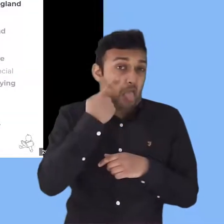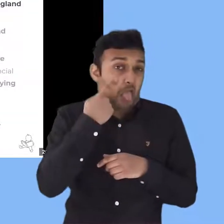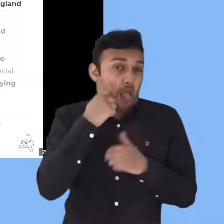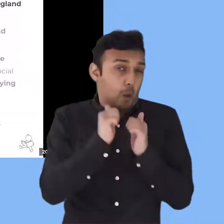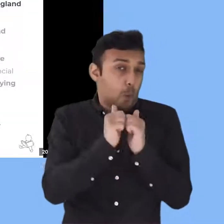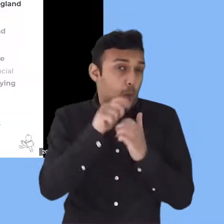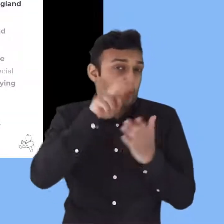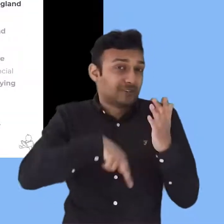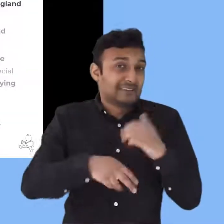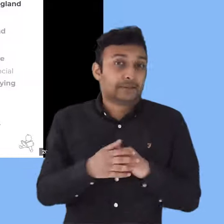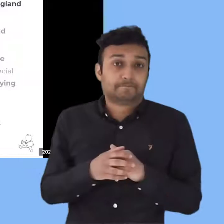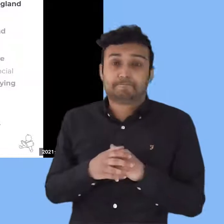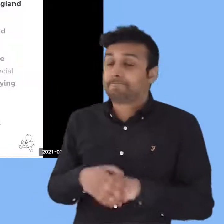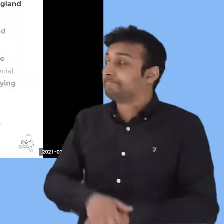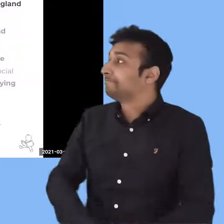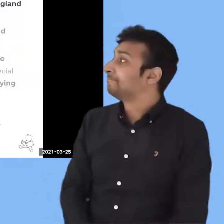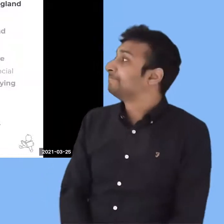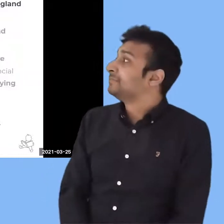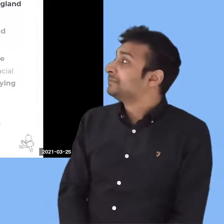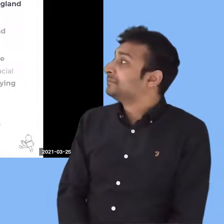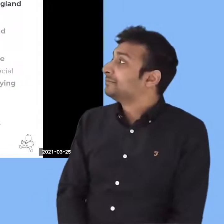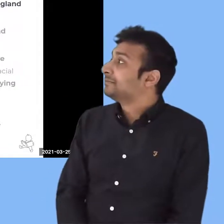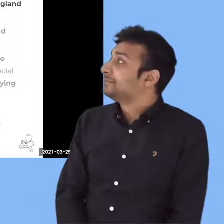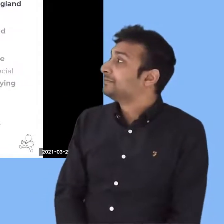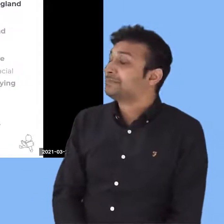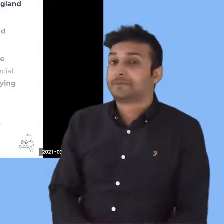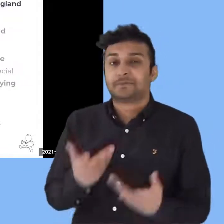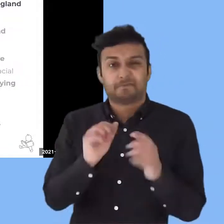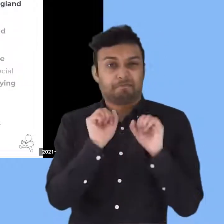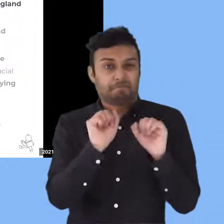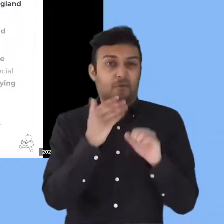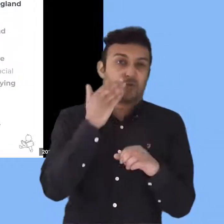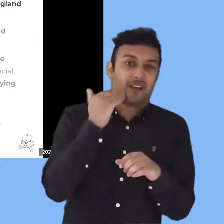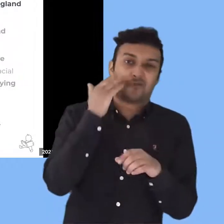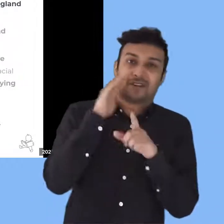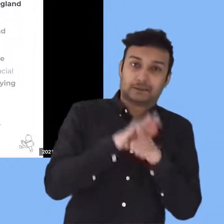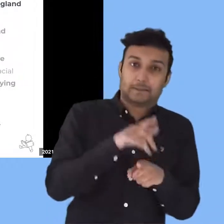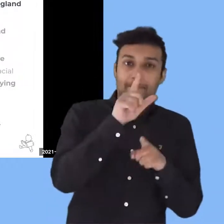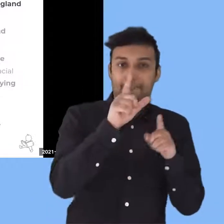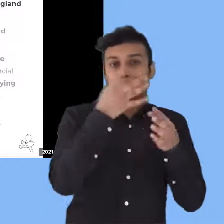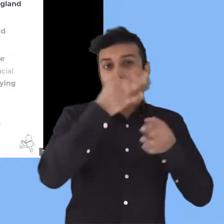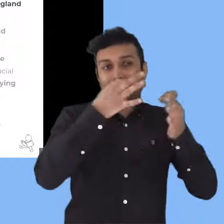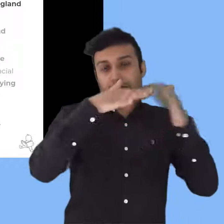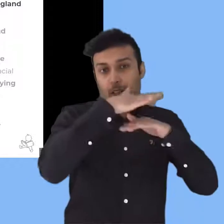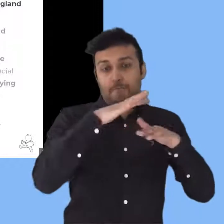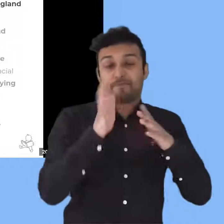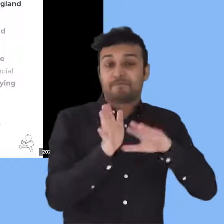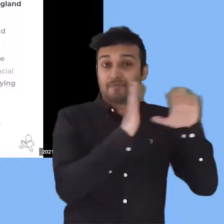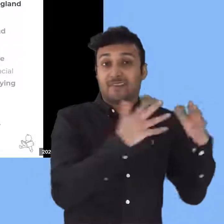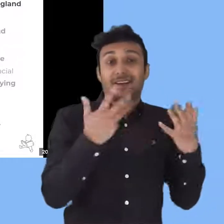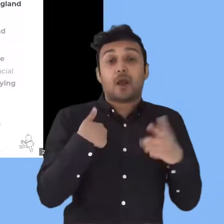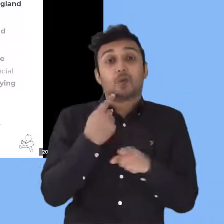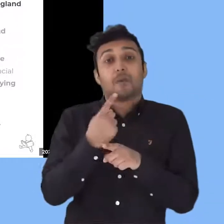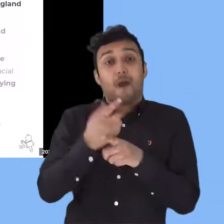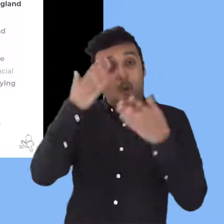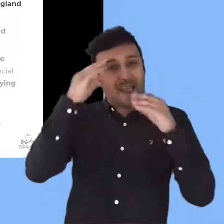Okay, so that's race and racism and also the broader political context. I want to move on now to racism in education. And what I'm